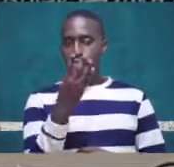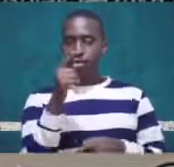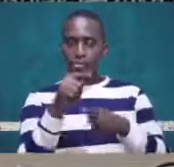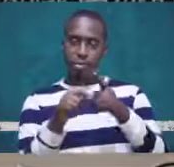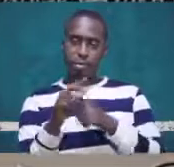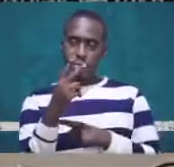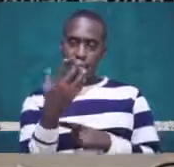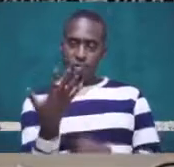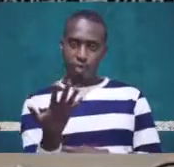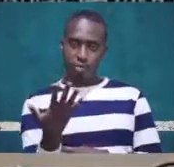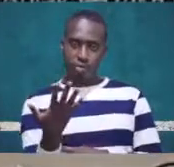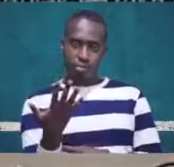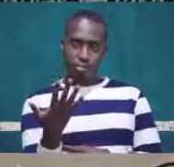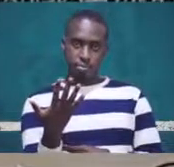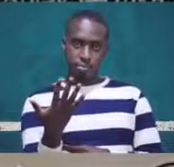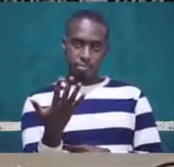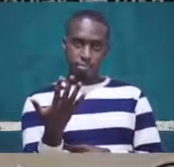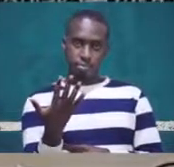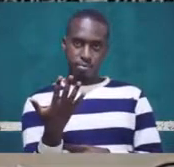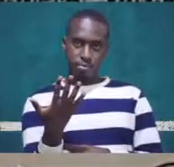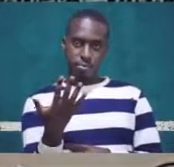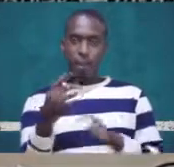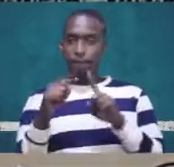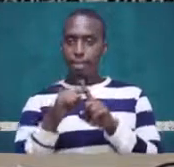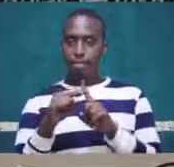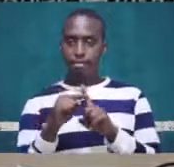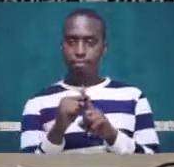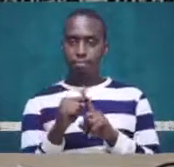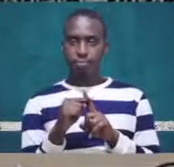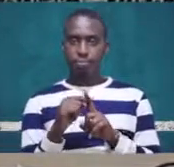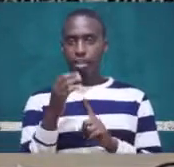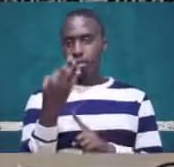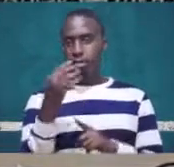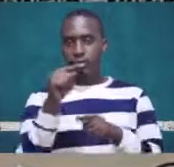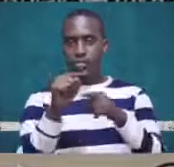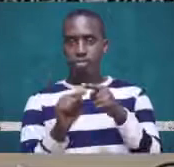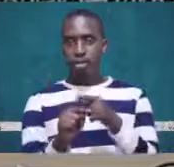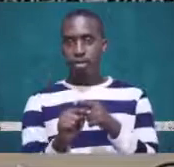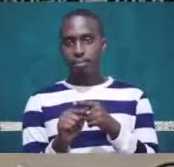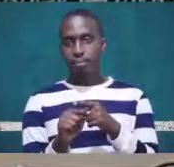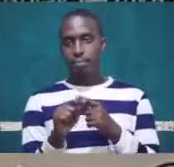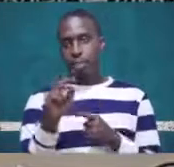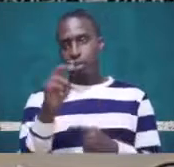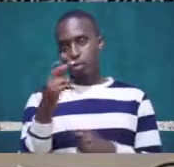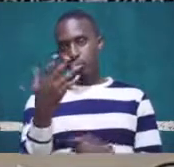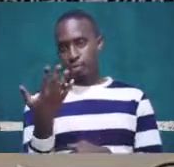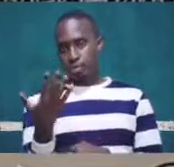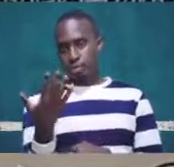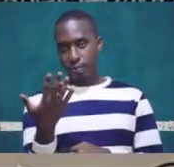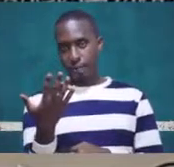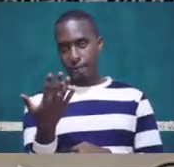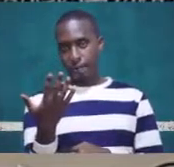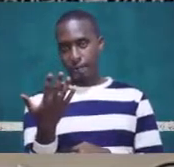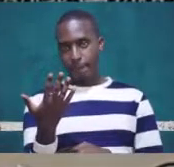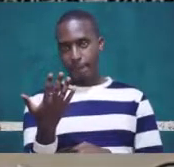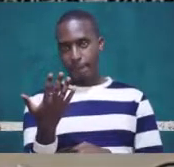by 25 plus 3 divided by 25.